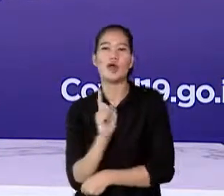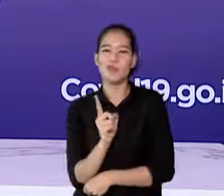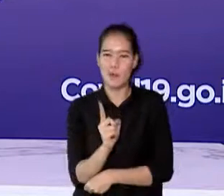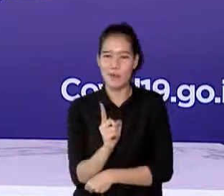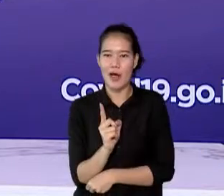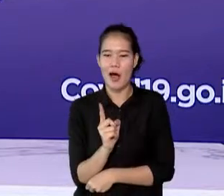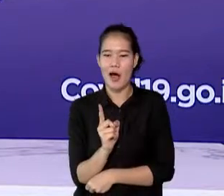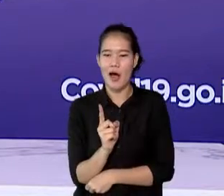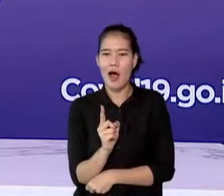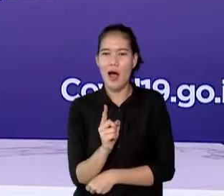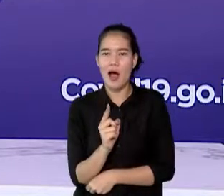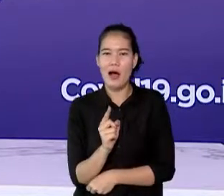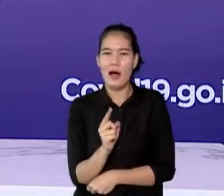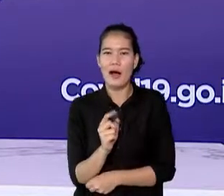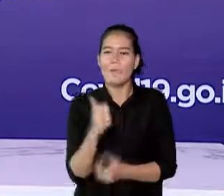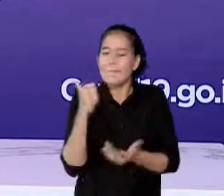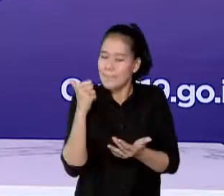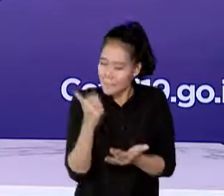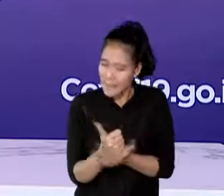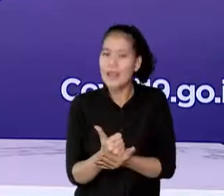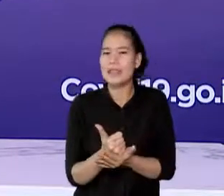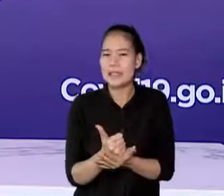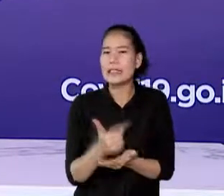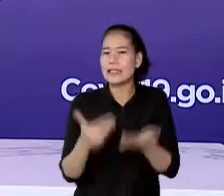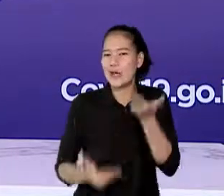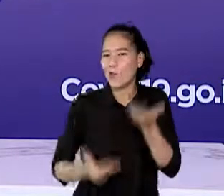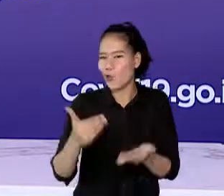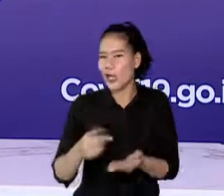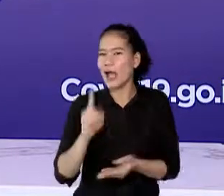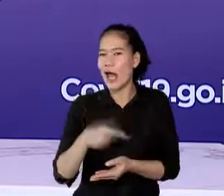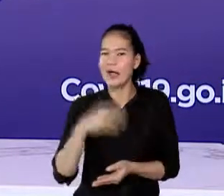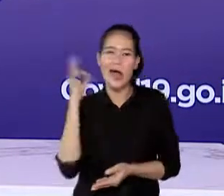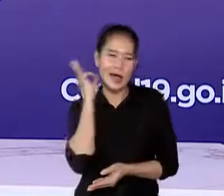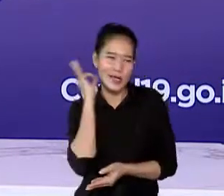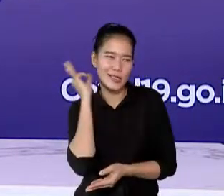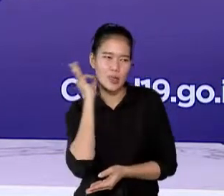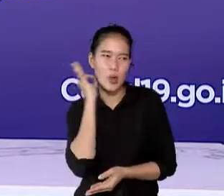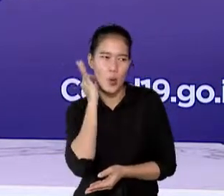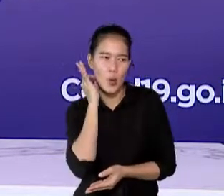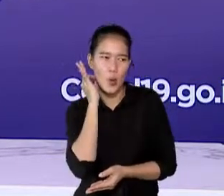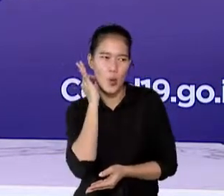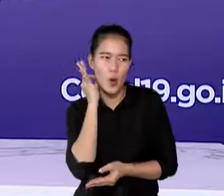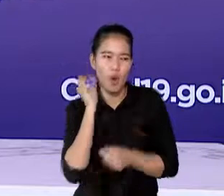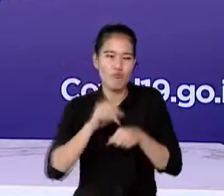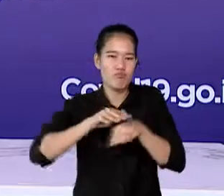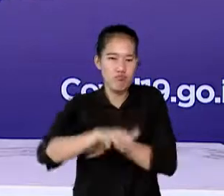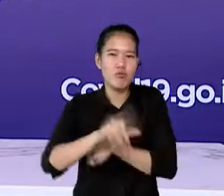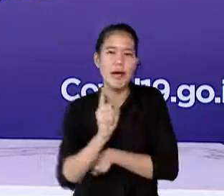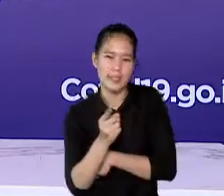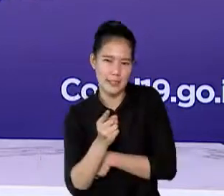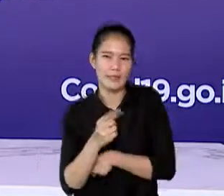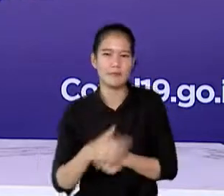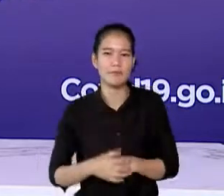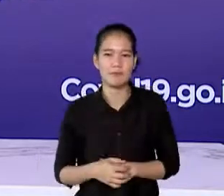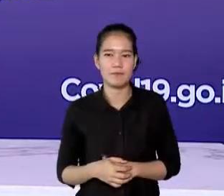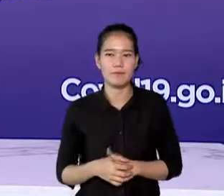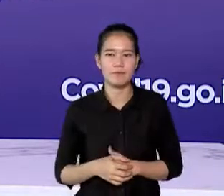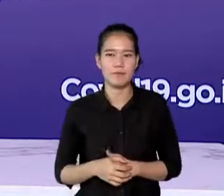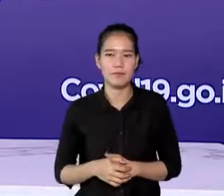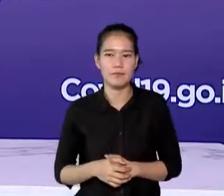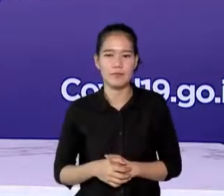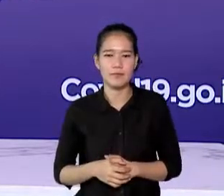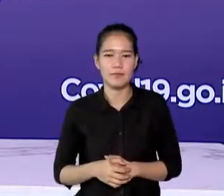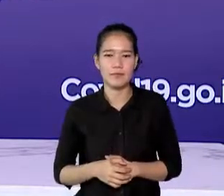cannot deny that there are maybe imperfections in it. That being said, that the